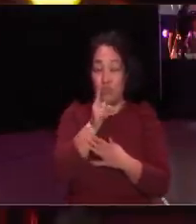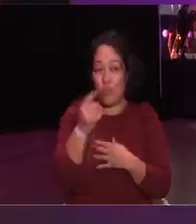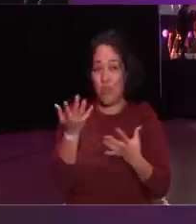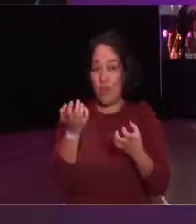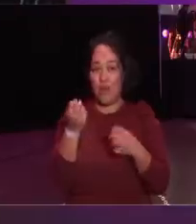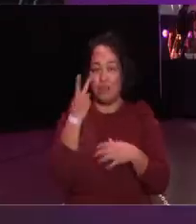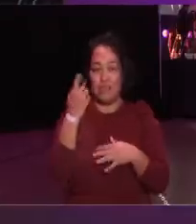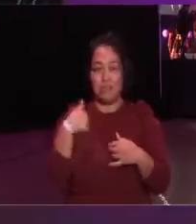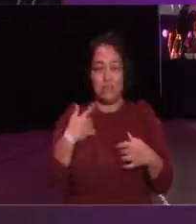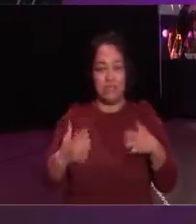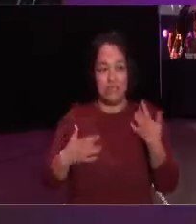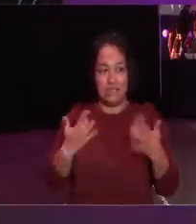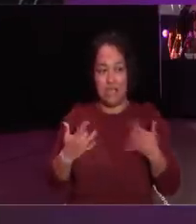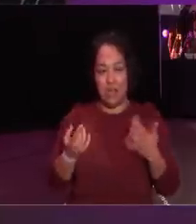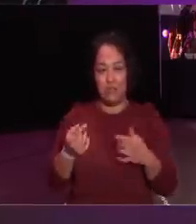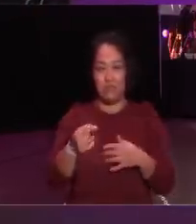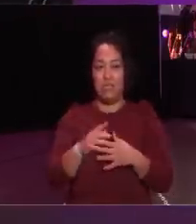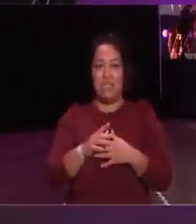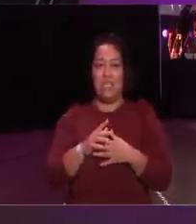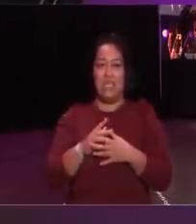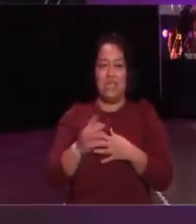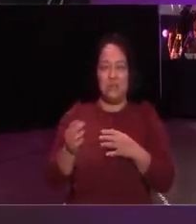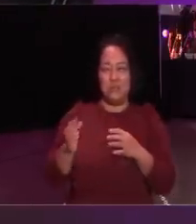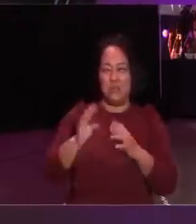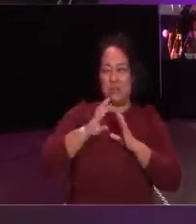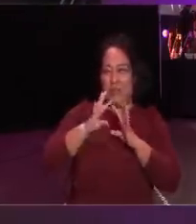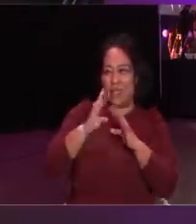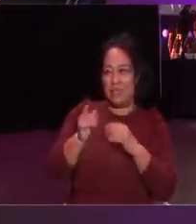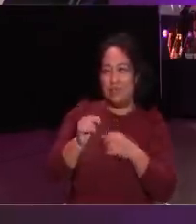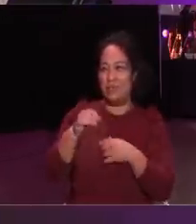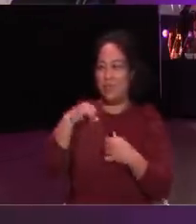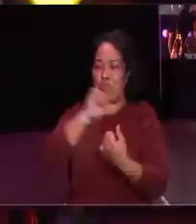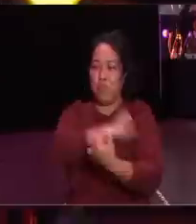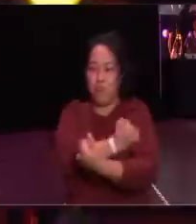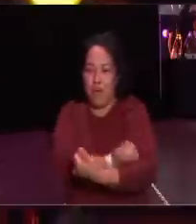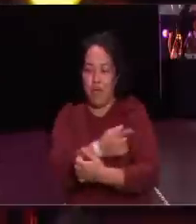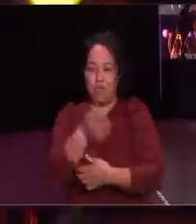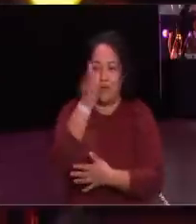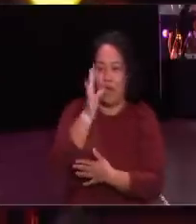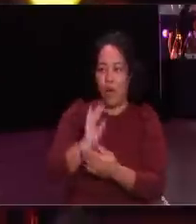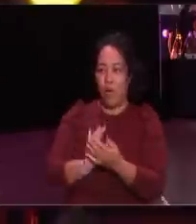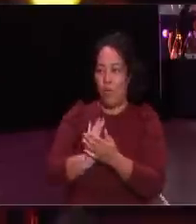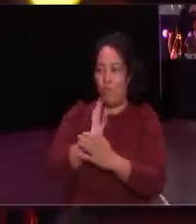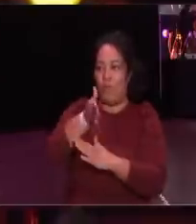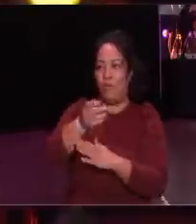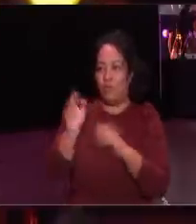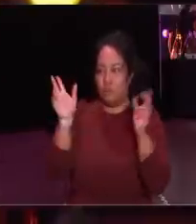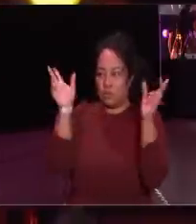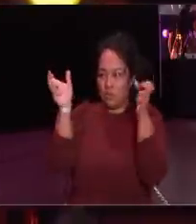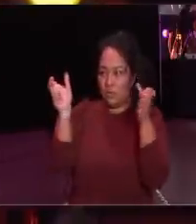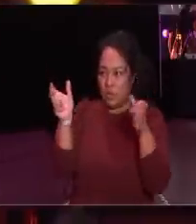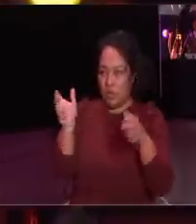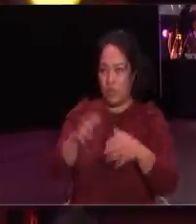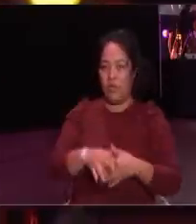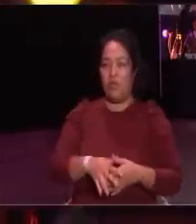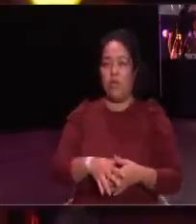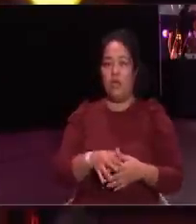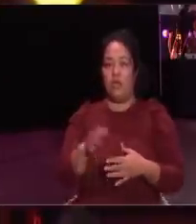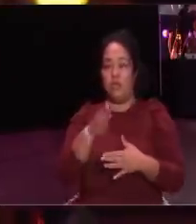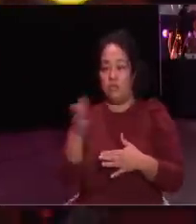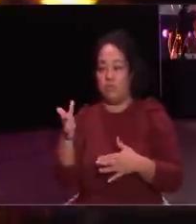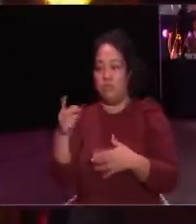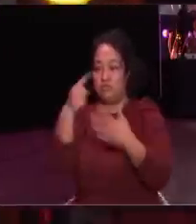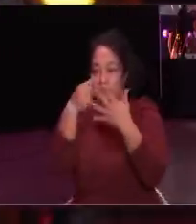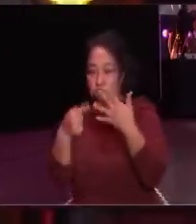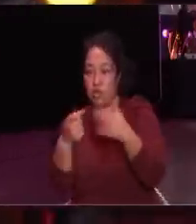Jesucristo sobre los demonios. Speak to me of the power of God over demons. Y esas cosas me apasionan. And those things make